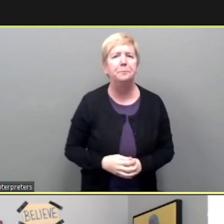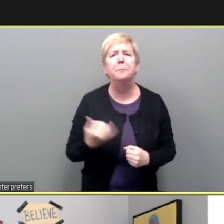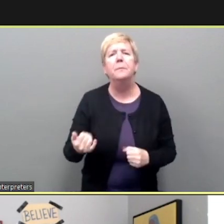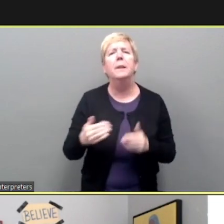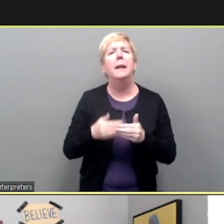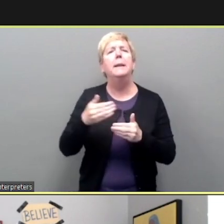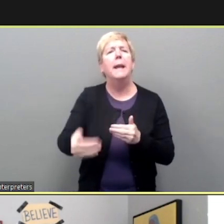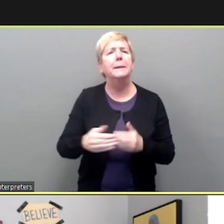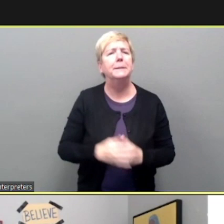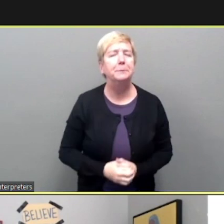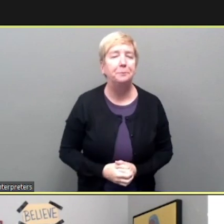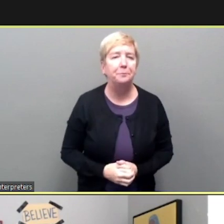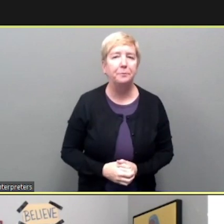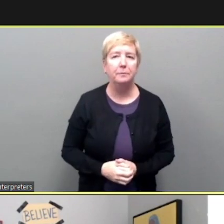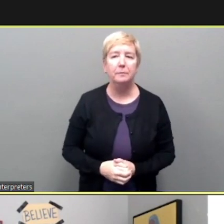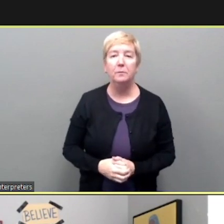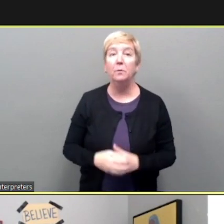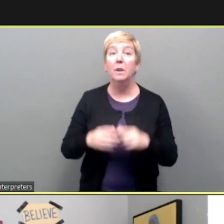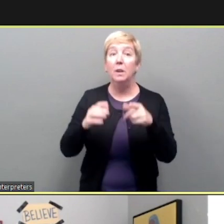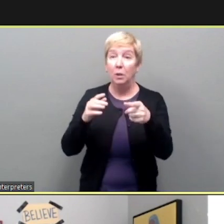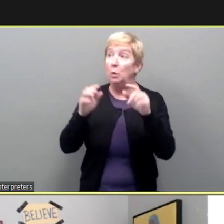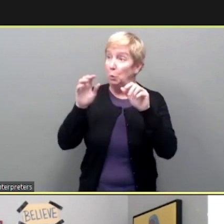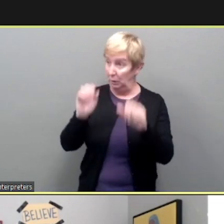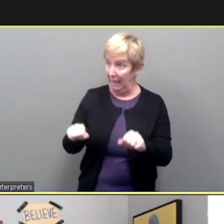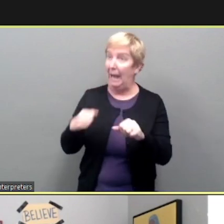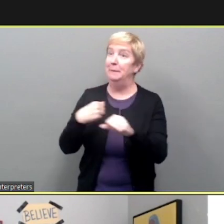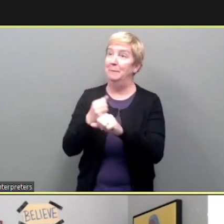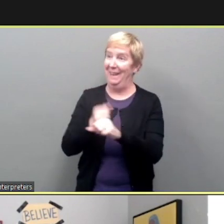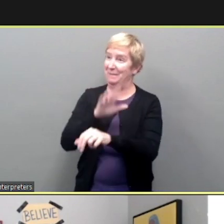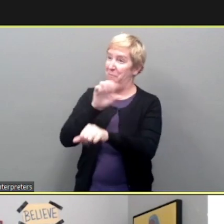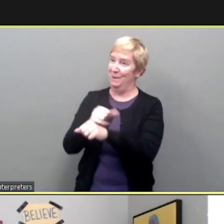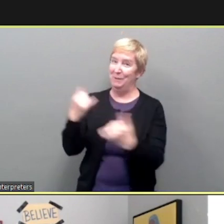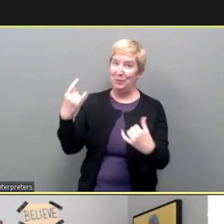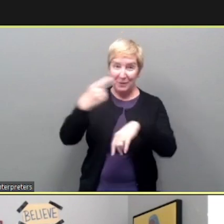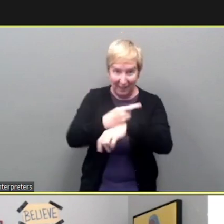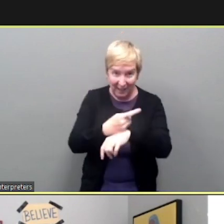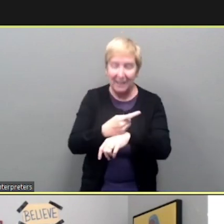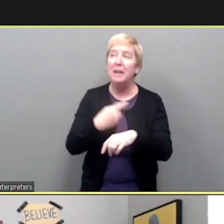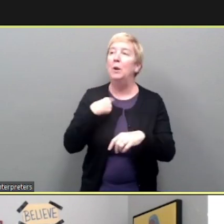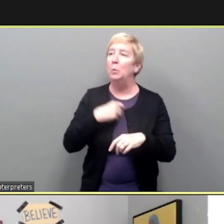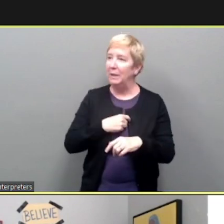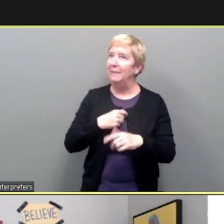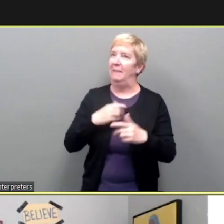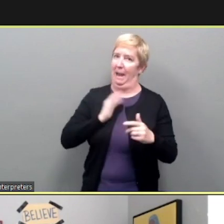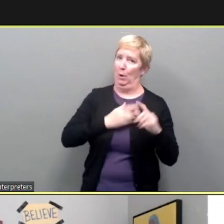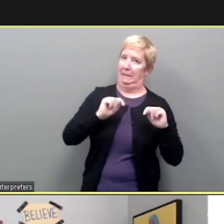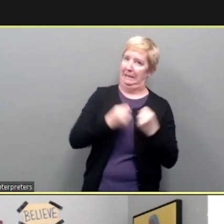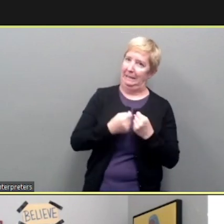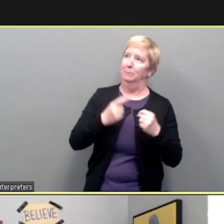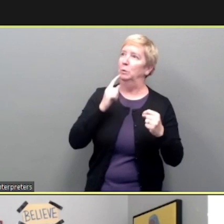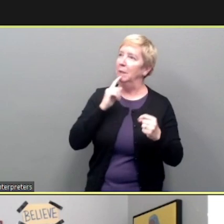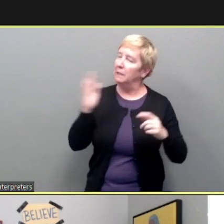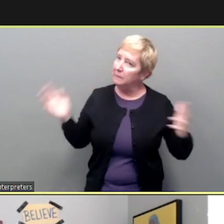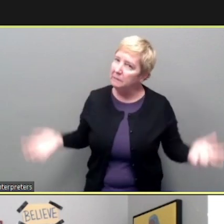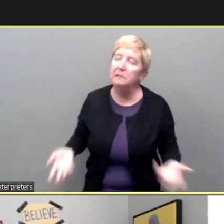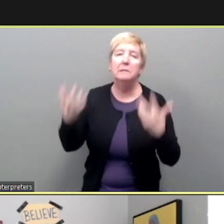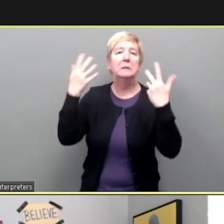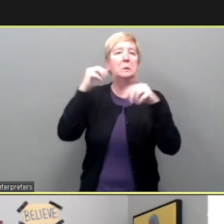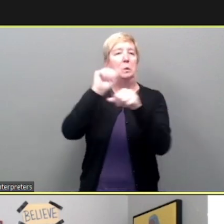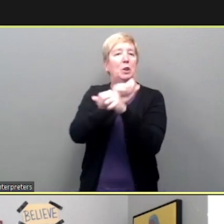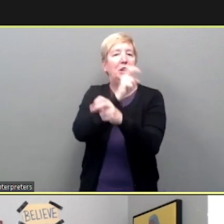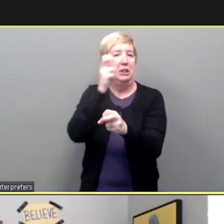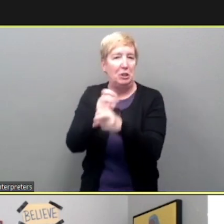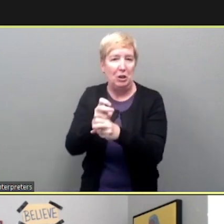You can still easily make a vaccine appointment today. We've been really ramping up. Our team has been working so hard. Thank you to our whole